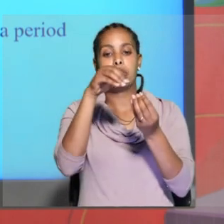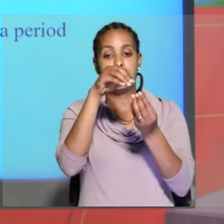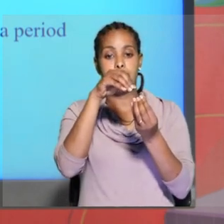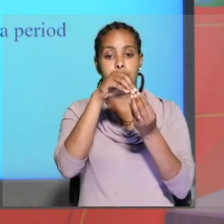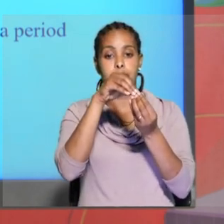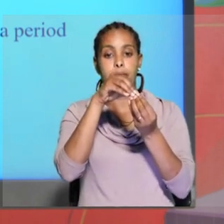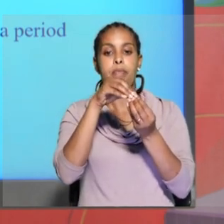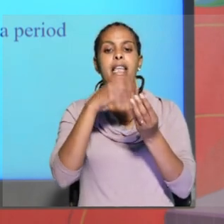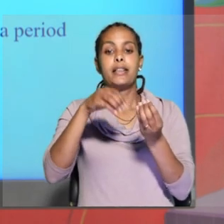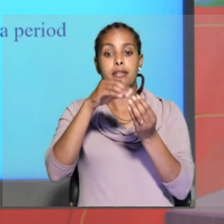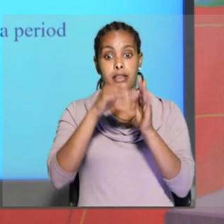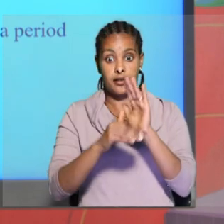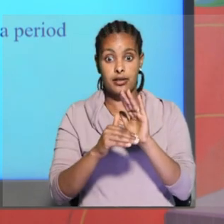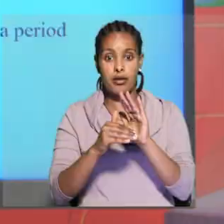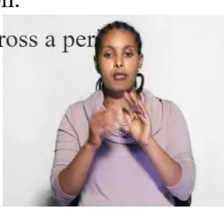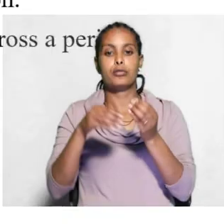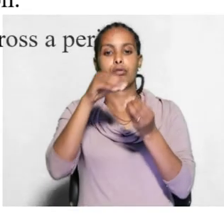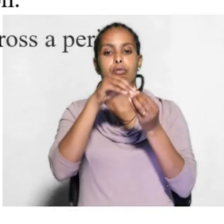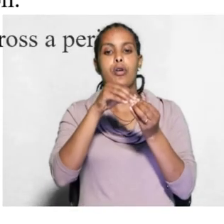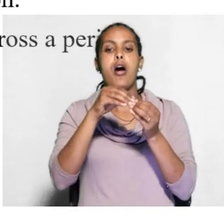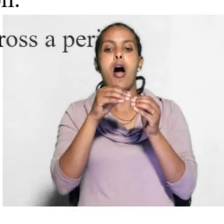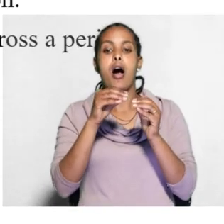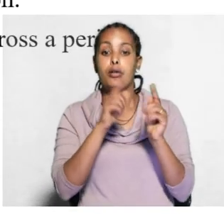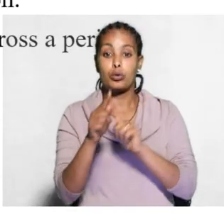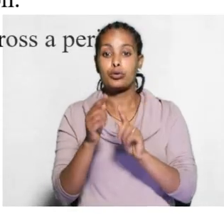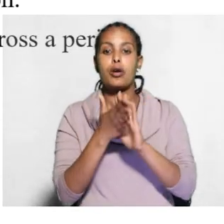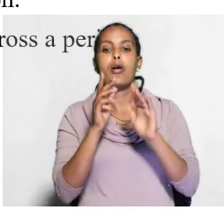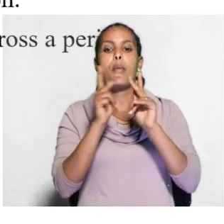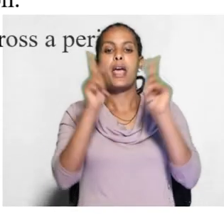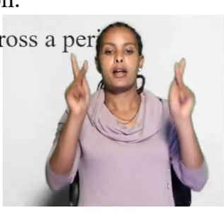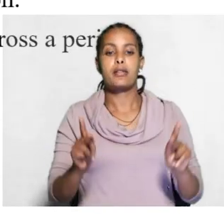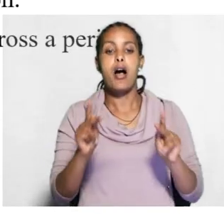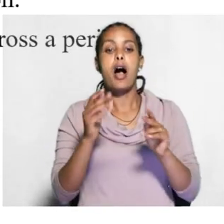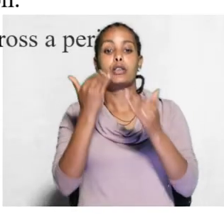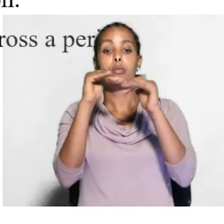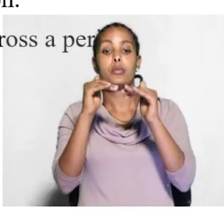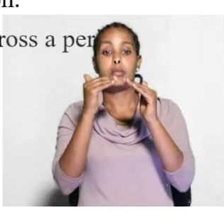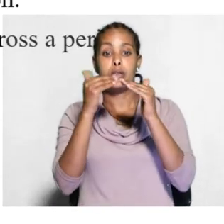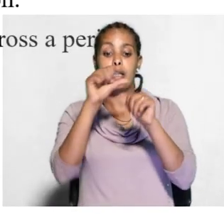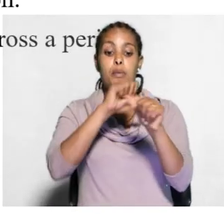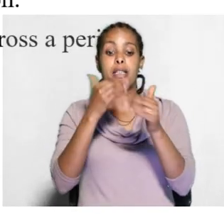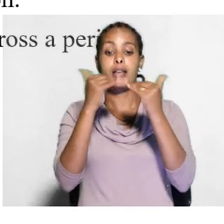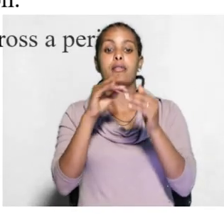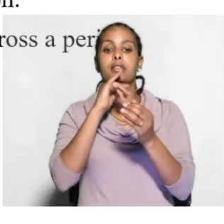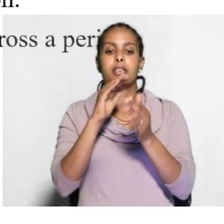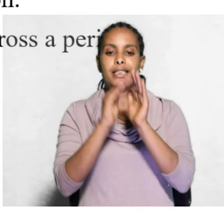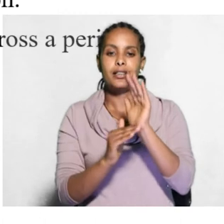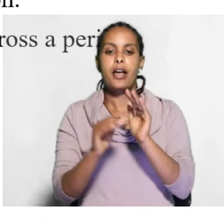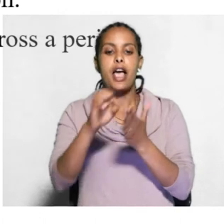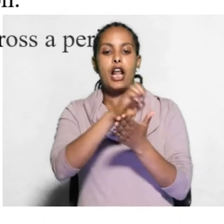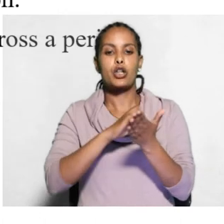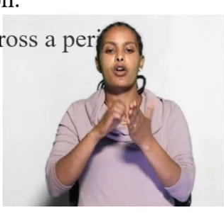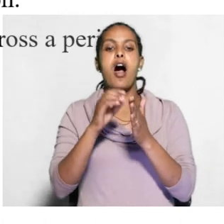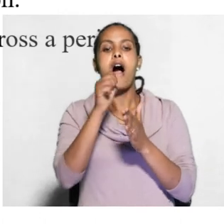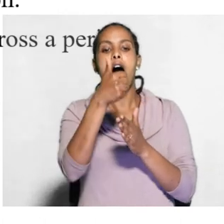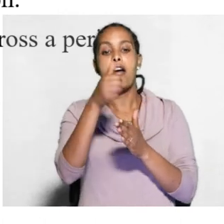increase across a period. Across a period, atomic size decrease, but electron